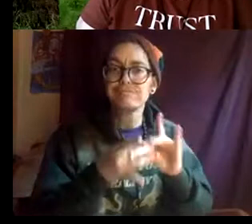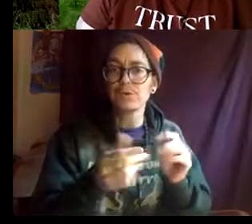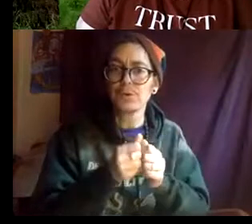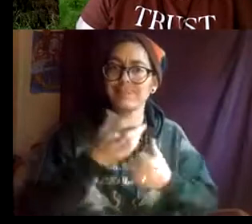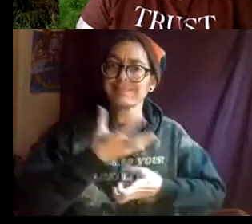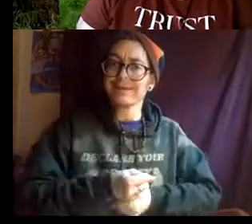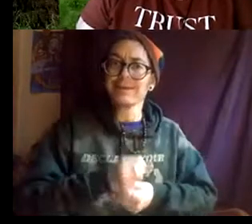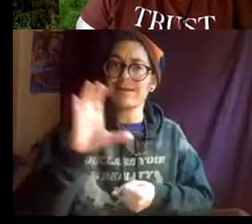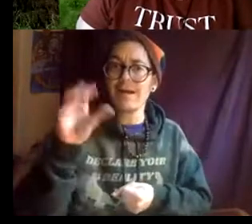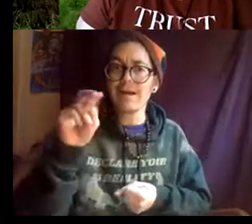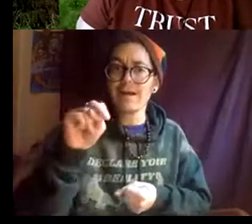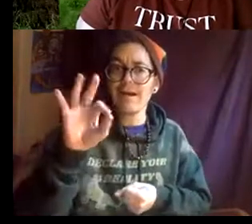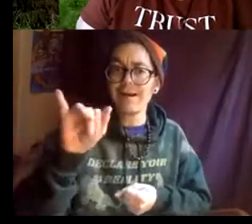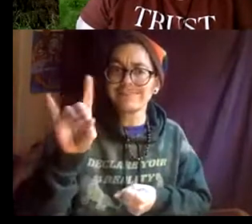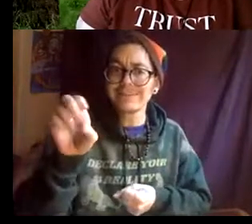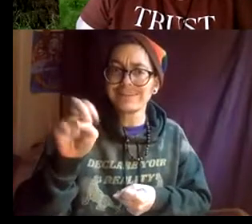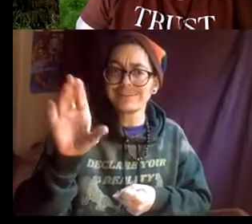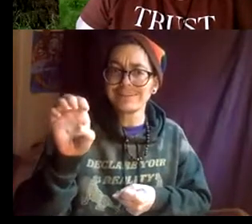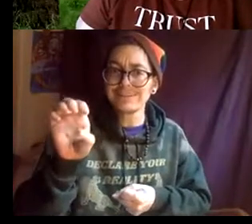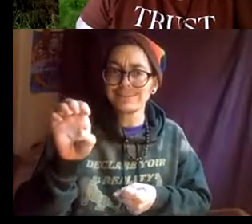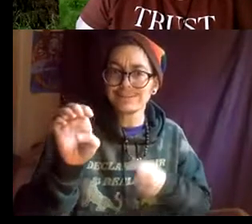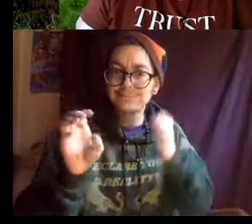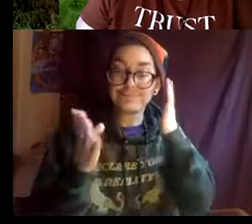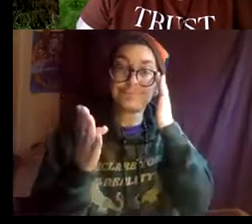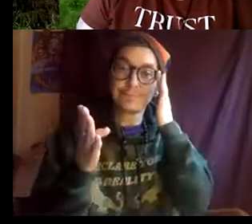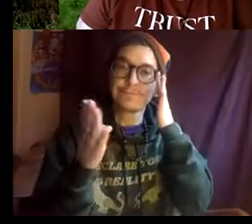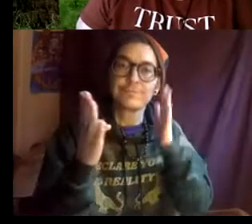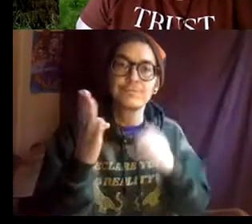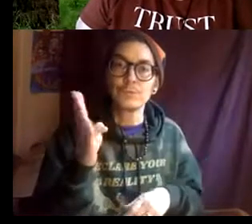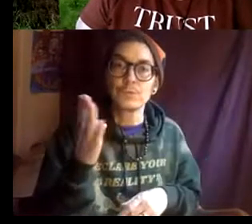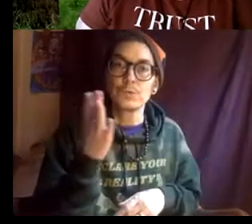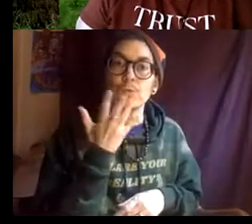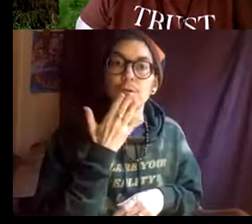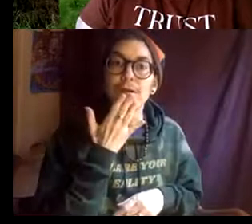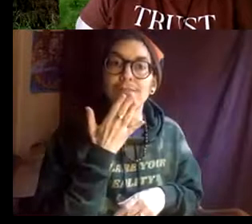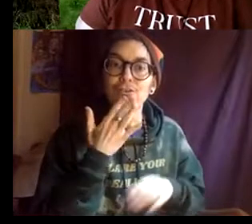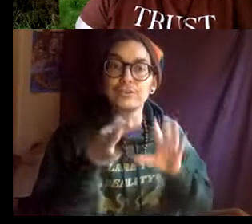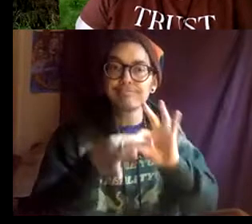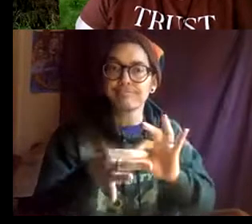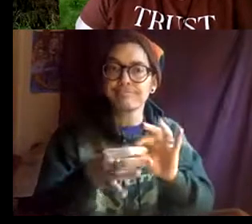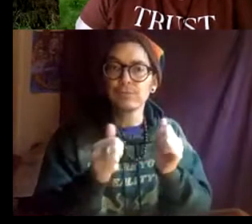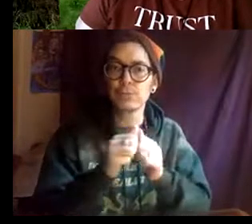The blue. What? The other one I saw was something connected to the color blue.